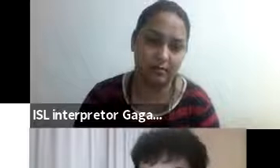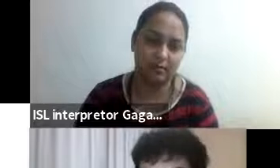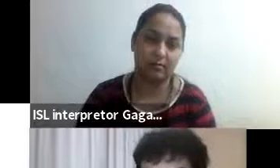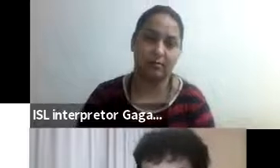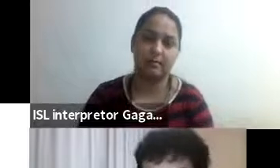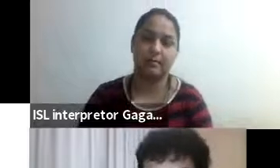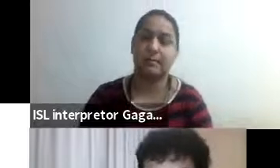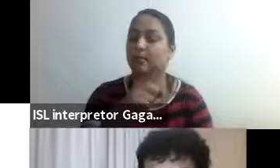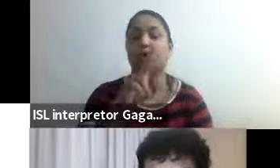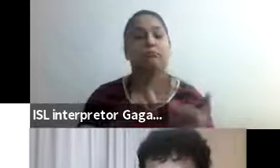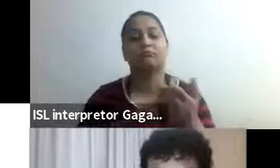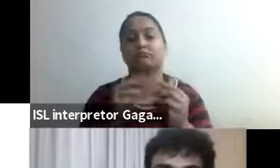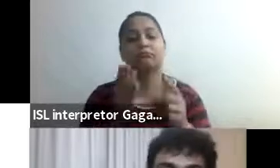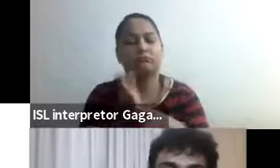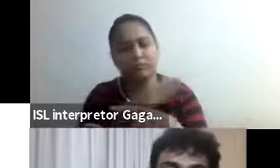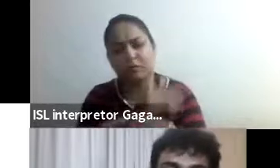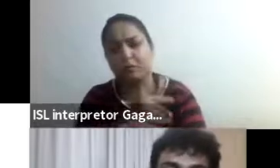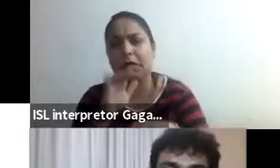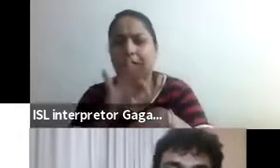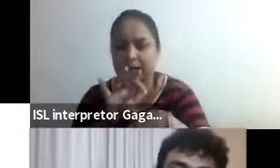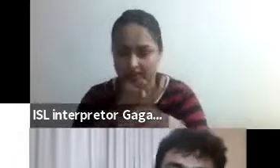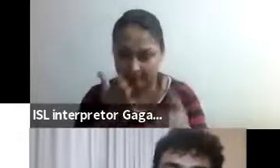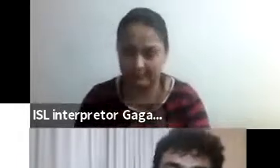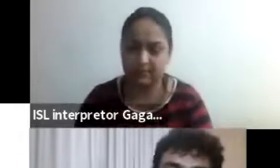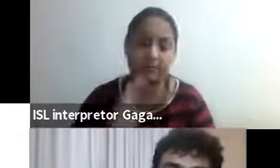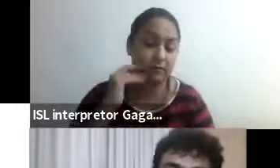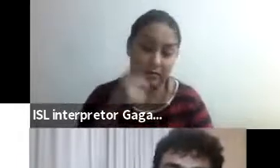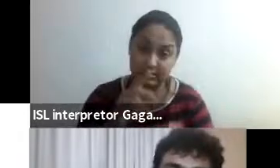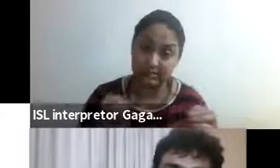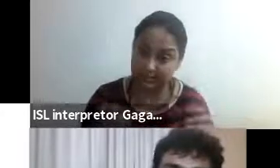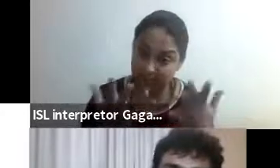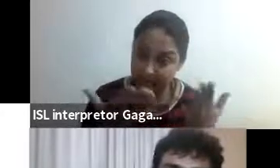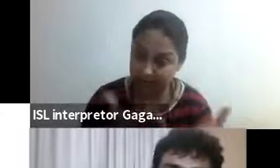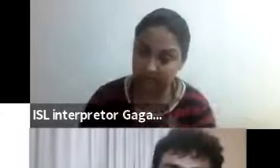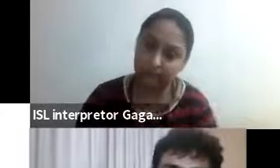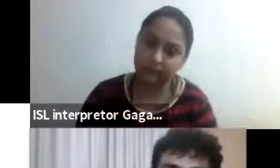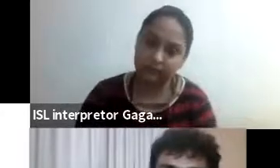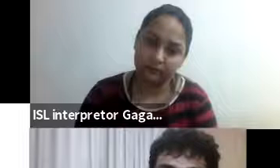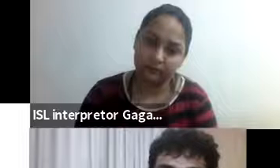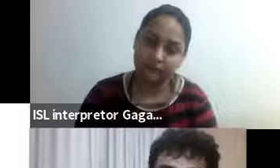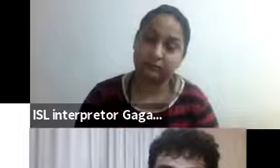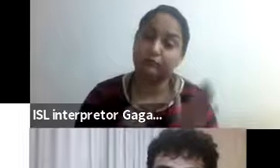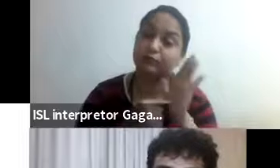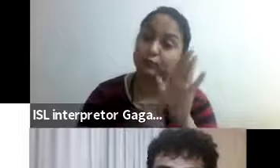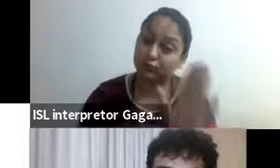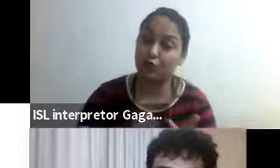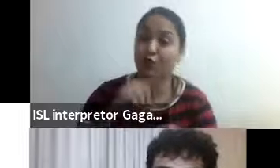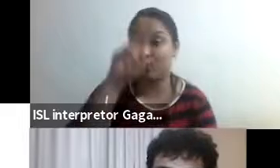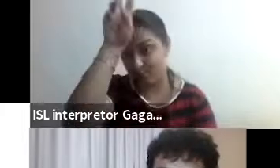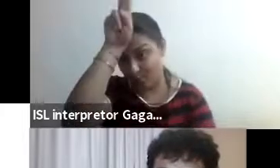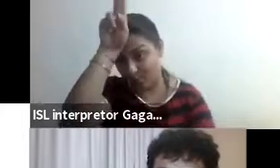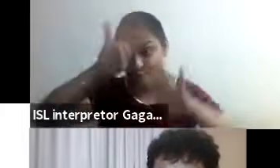only she only did in the early period, where she started to uh, show the peacock's